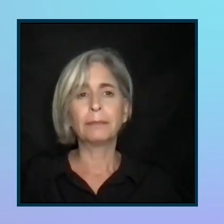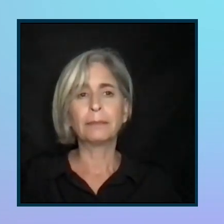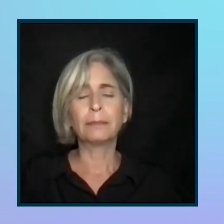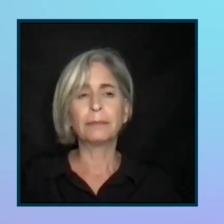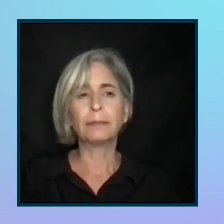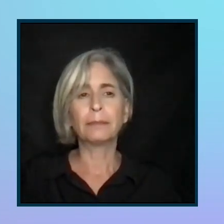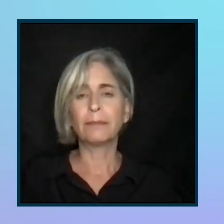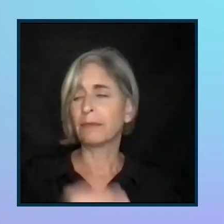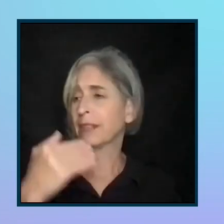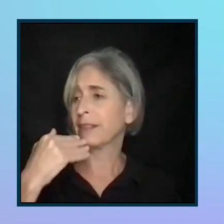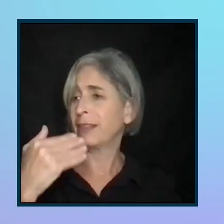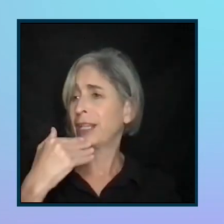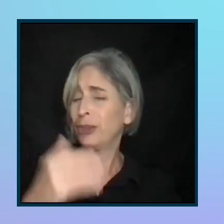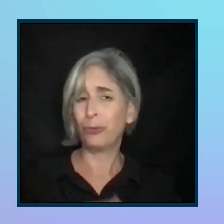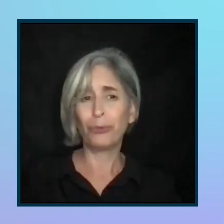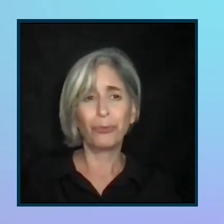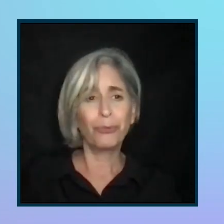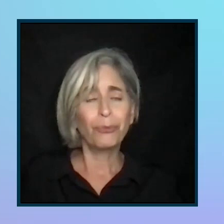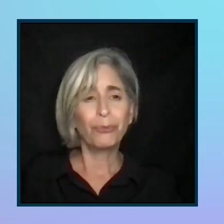Thank you for